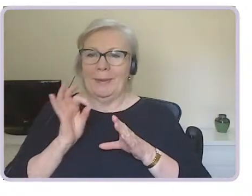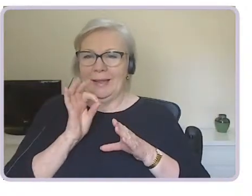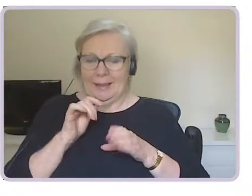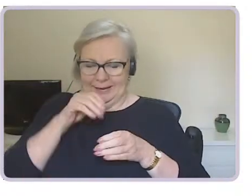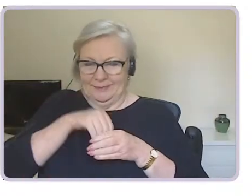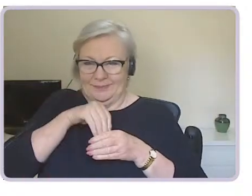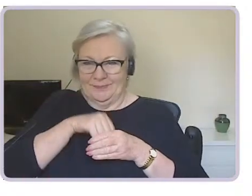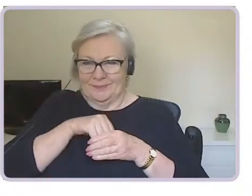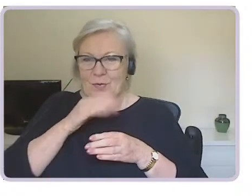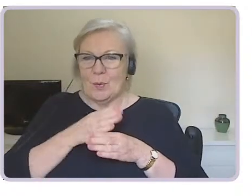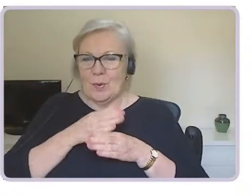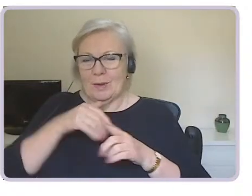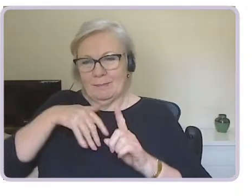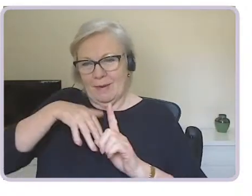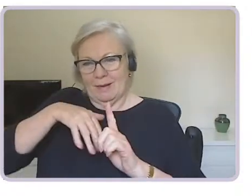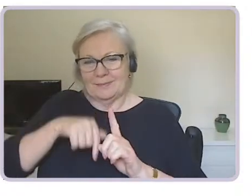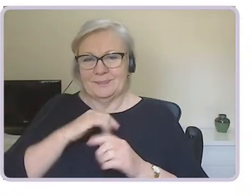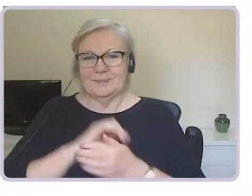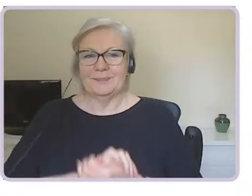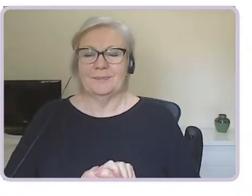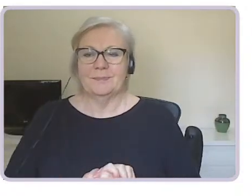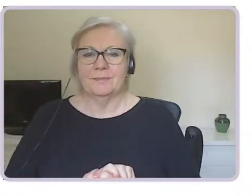background.